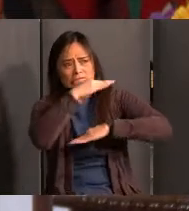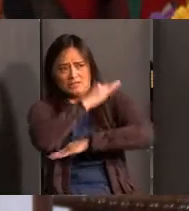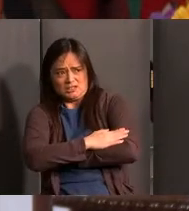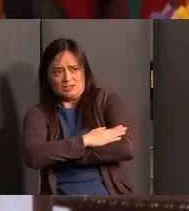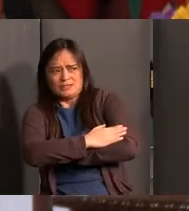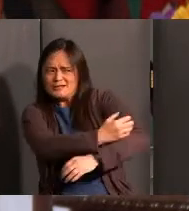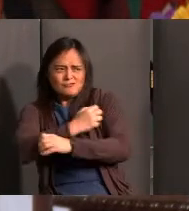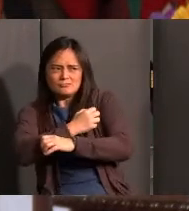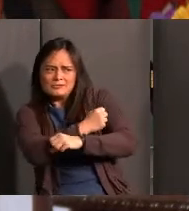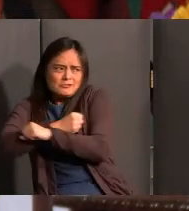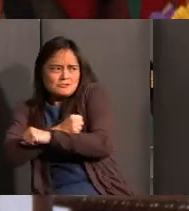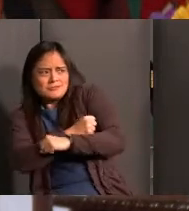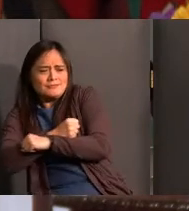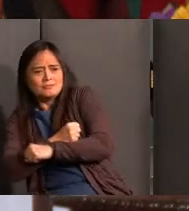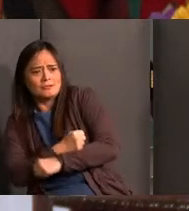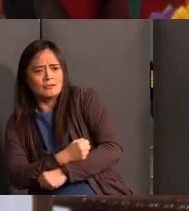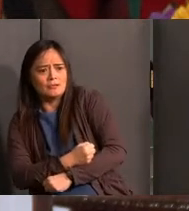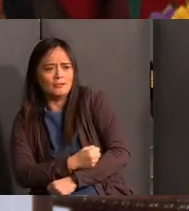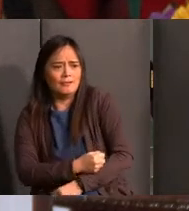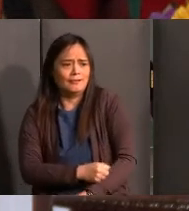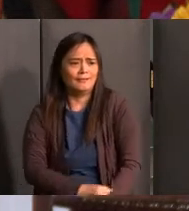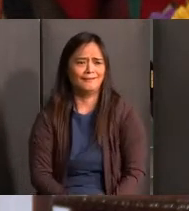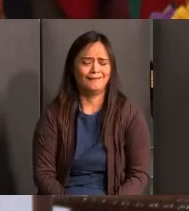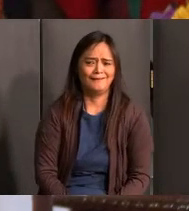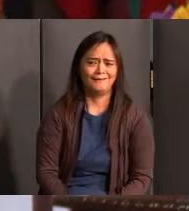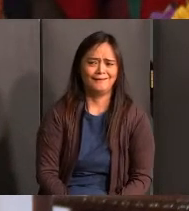kasi, pastor. Sayang.